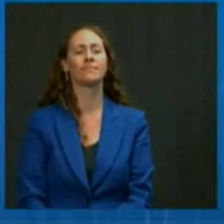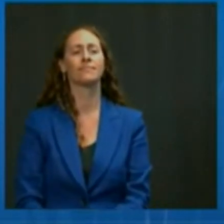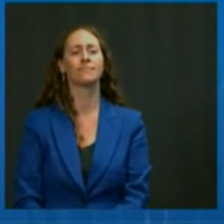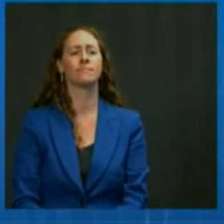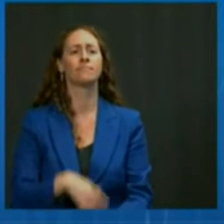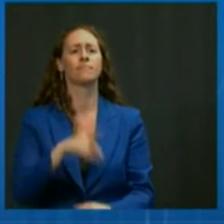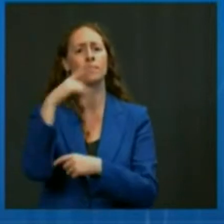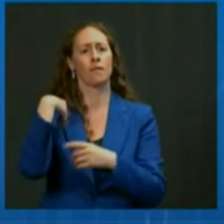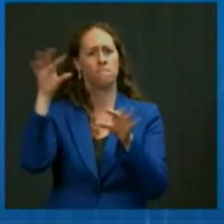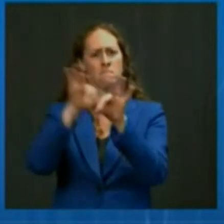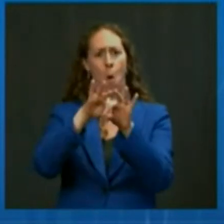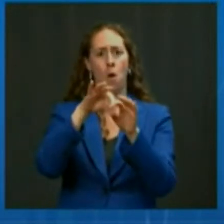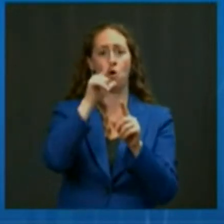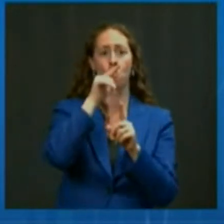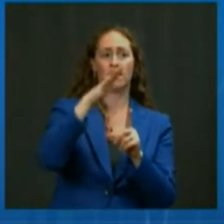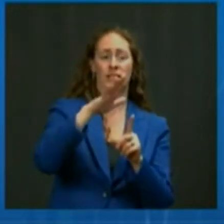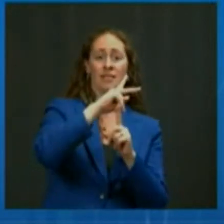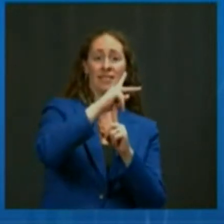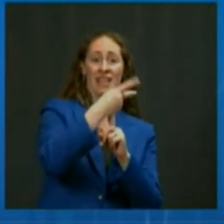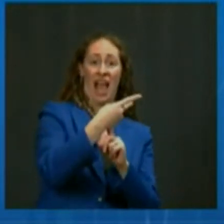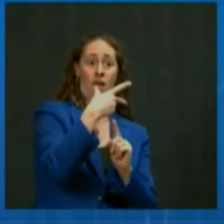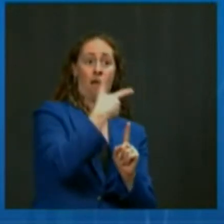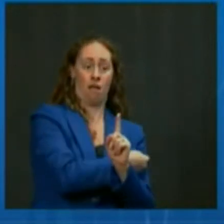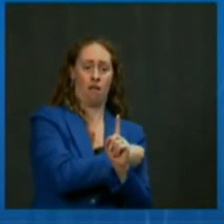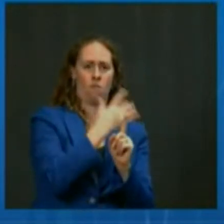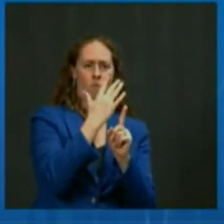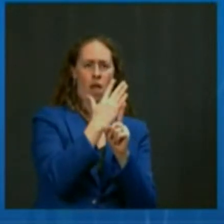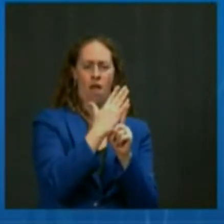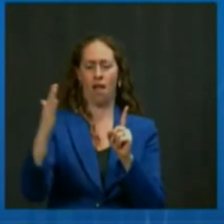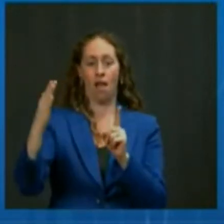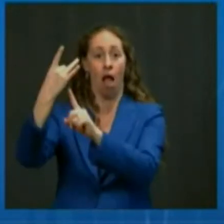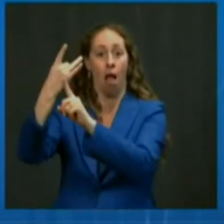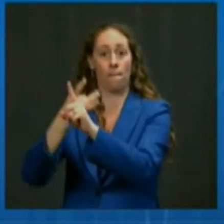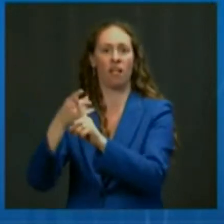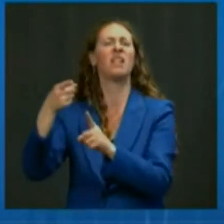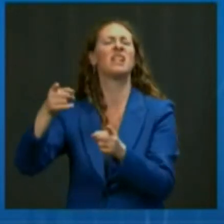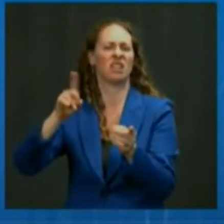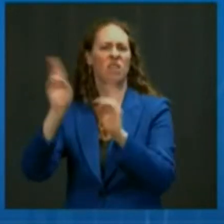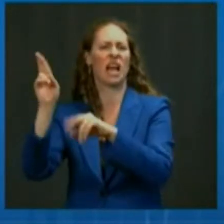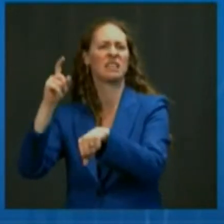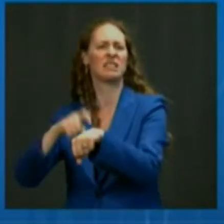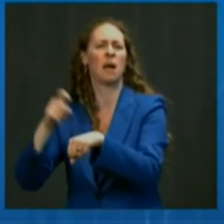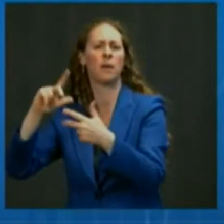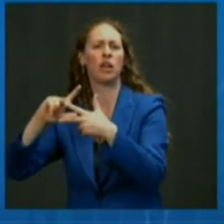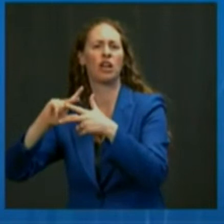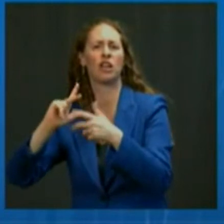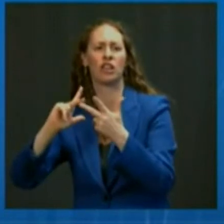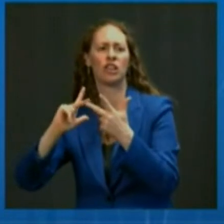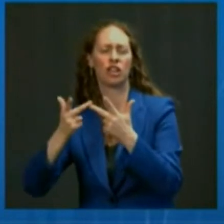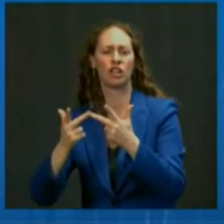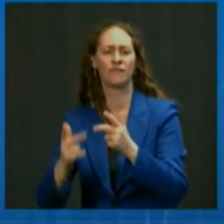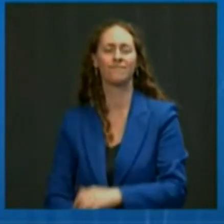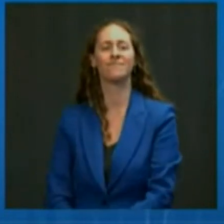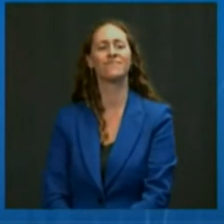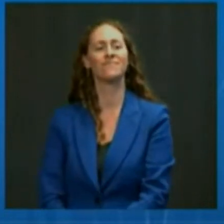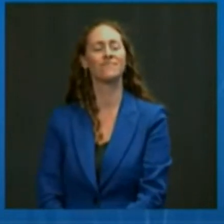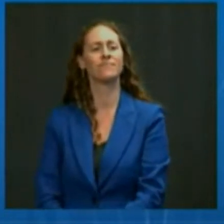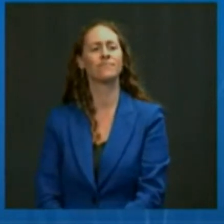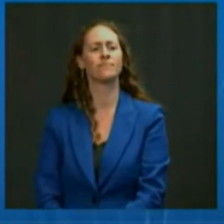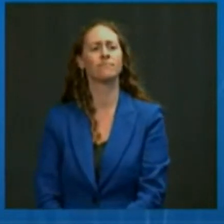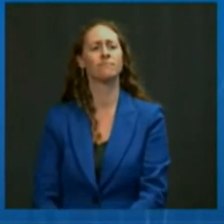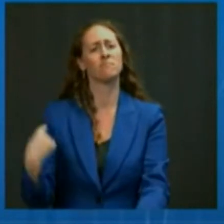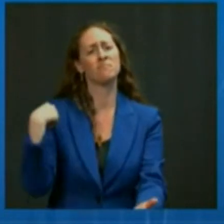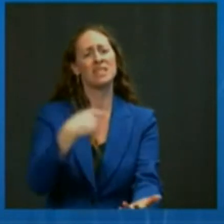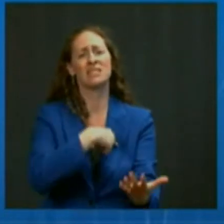we can to protect our communities from COVID-19. That means encouraging our family and friends, our patients and students,